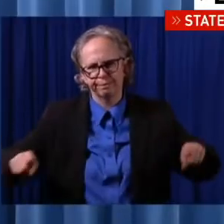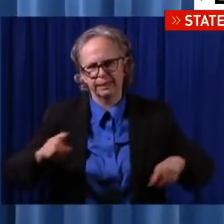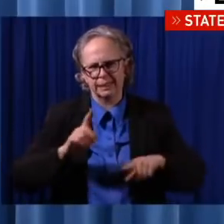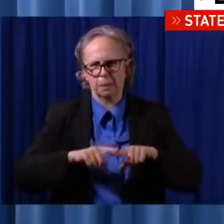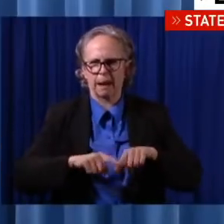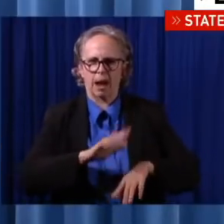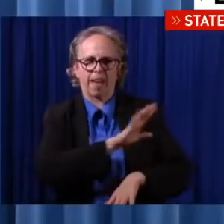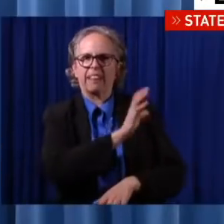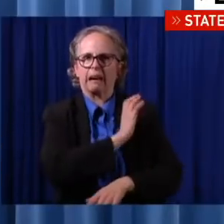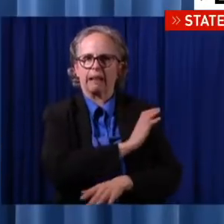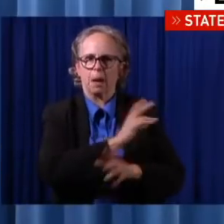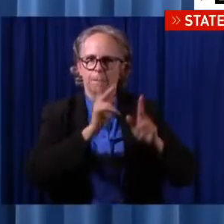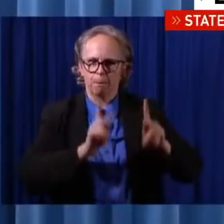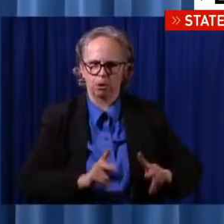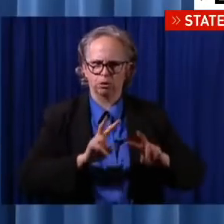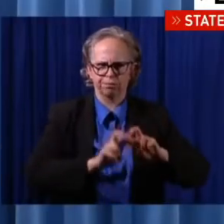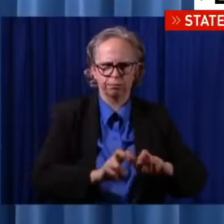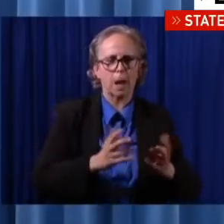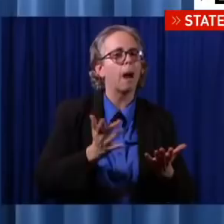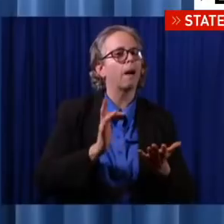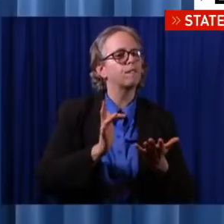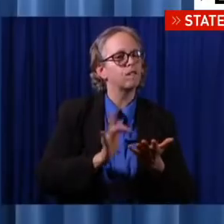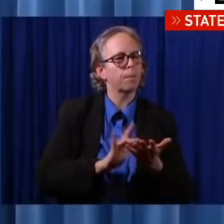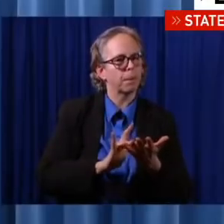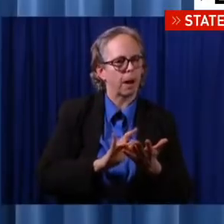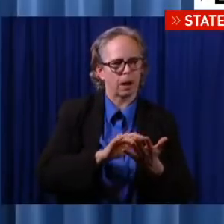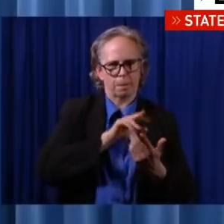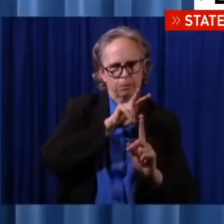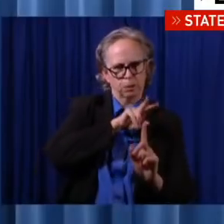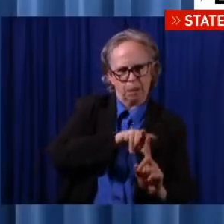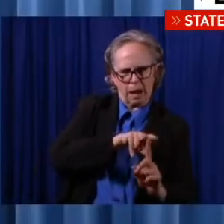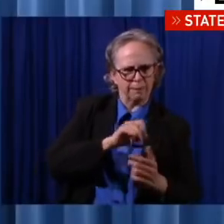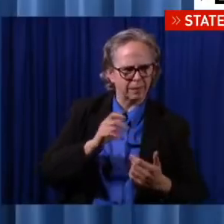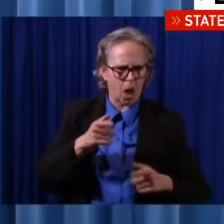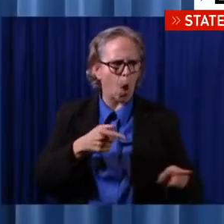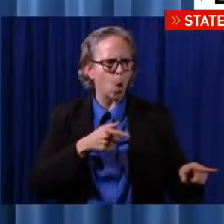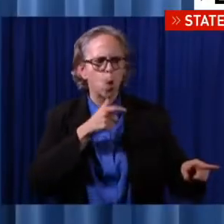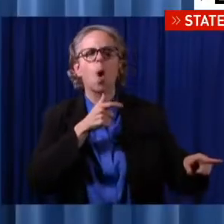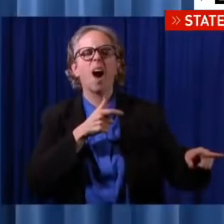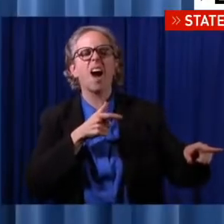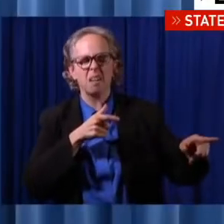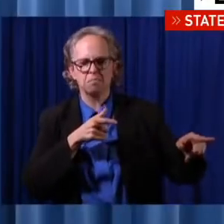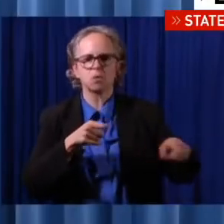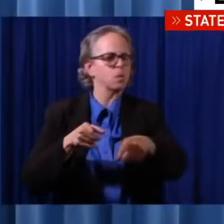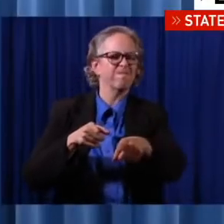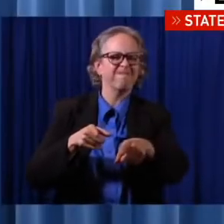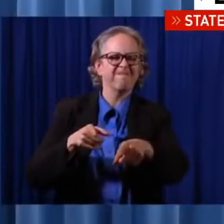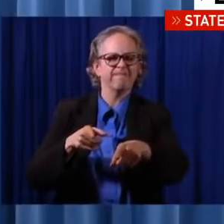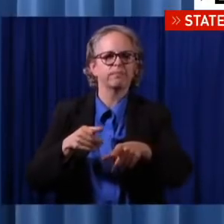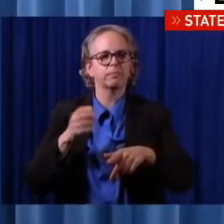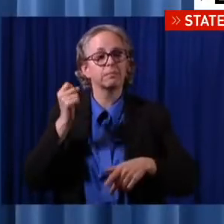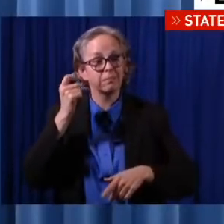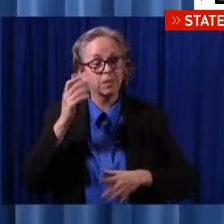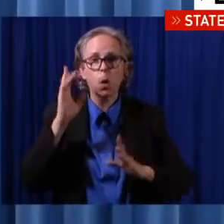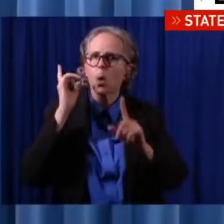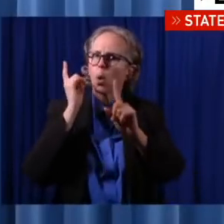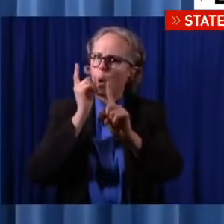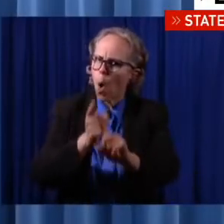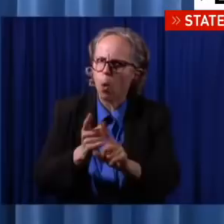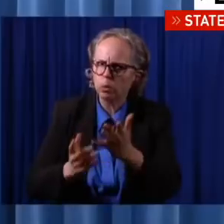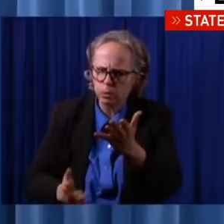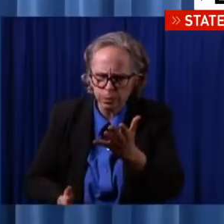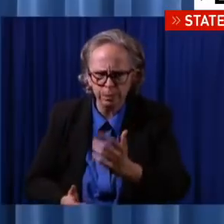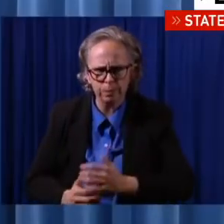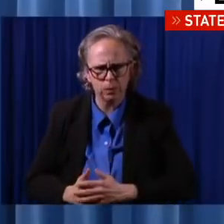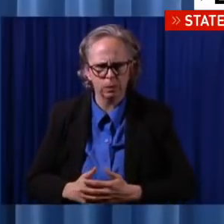they decide who should actually be tested inside that nursing home. So the goal is we're going to go through the nursing homes, all